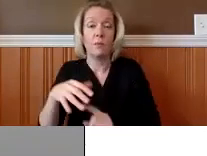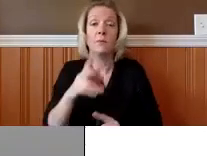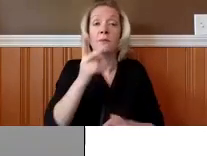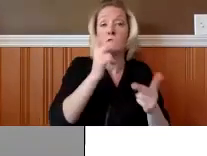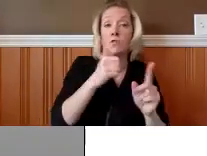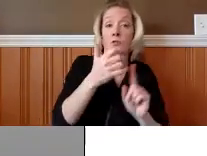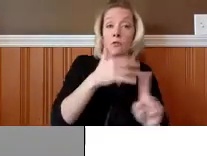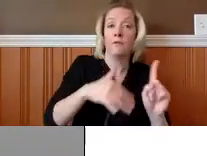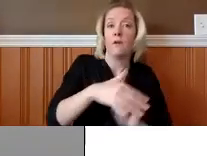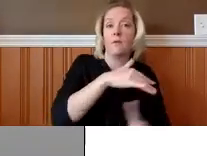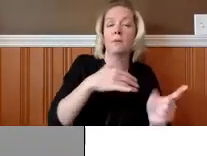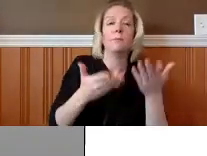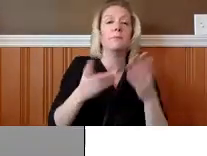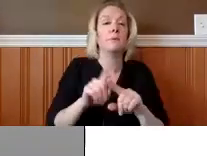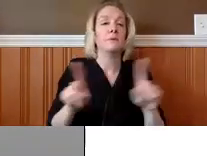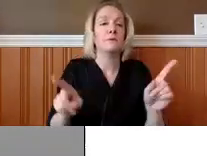in a complex environment.